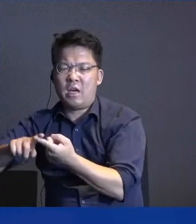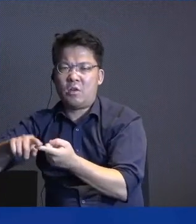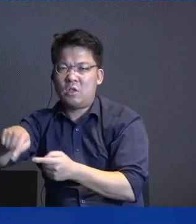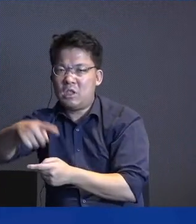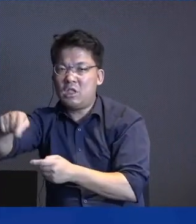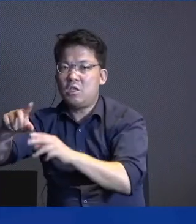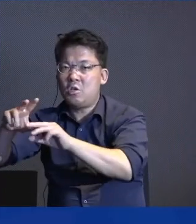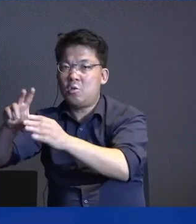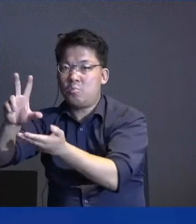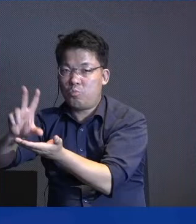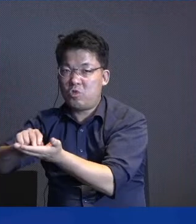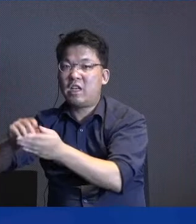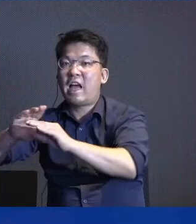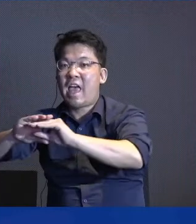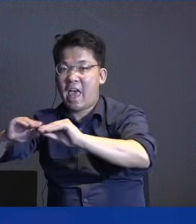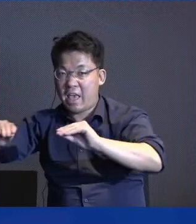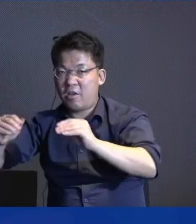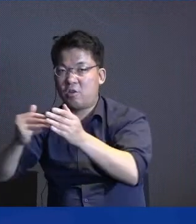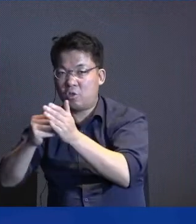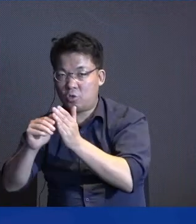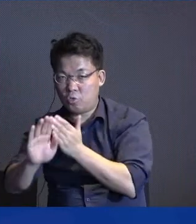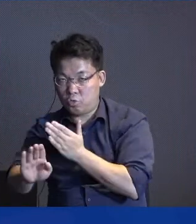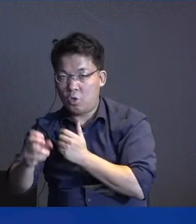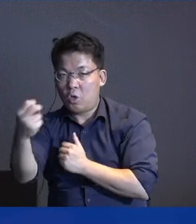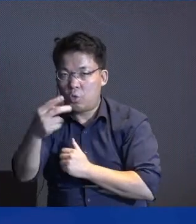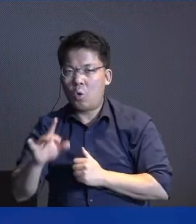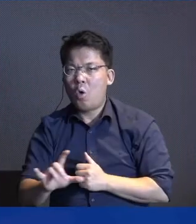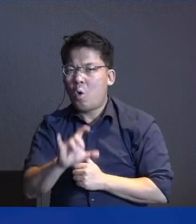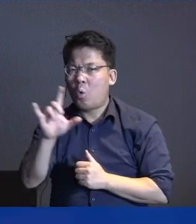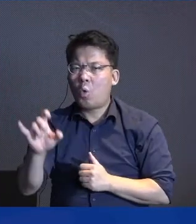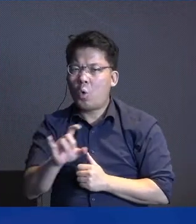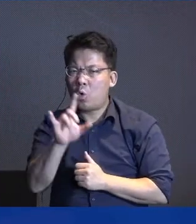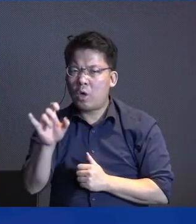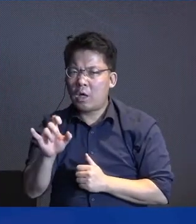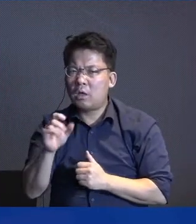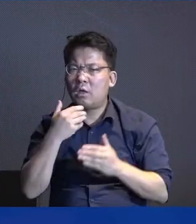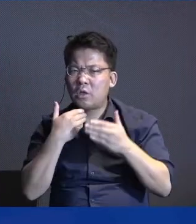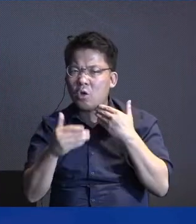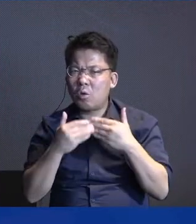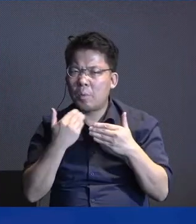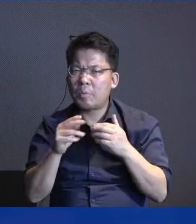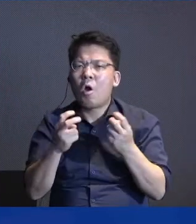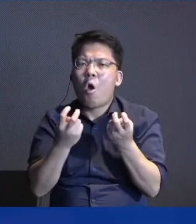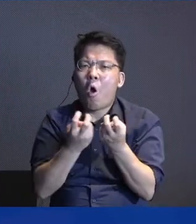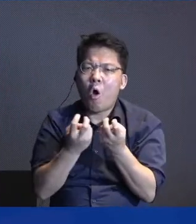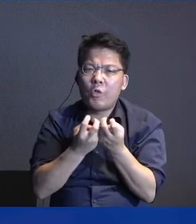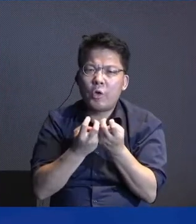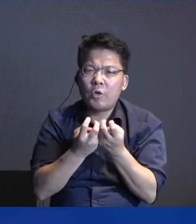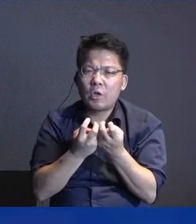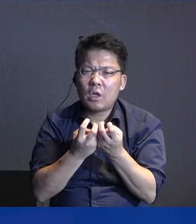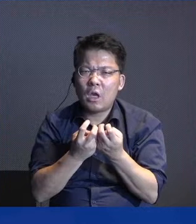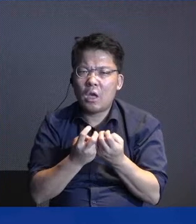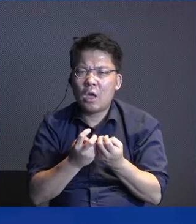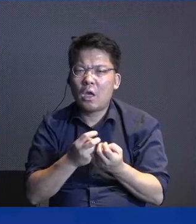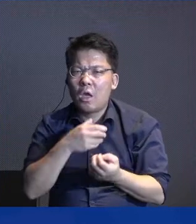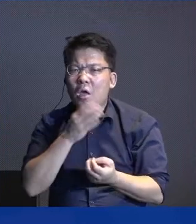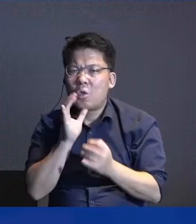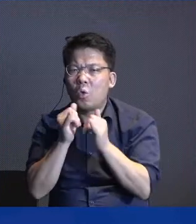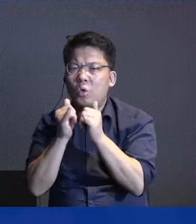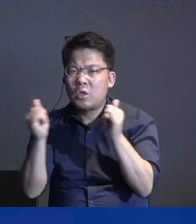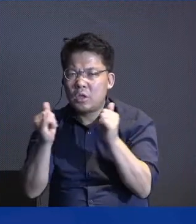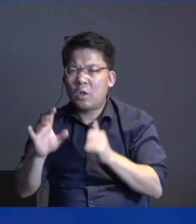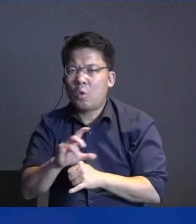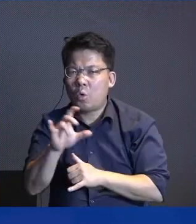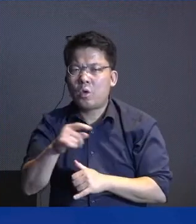pandemic outbreak regarding how older adults deal with pandemic adversities may provide